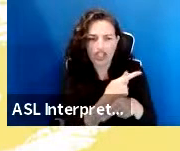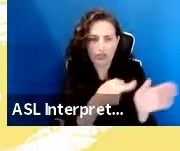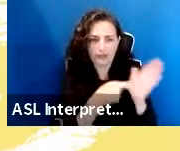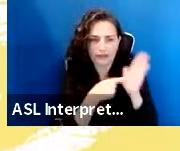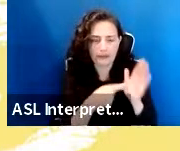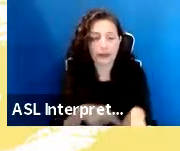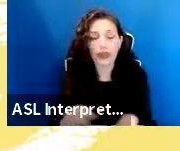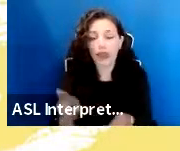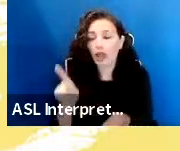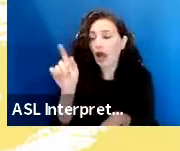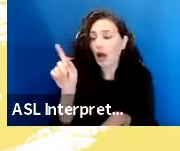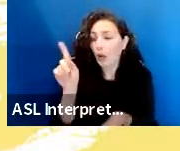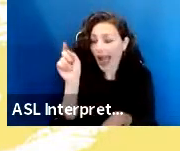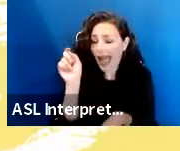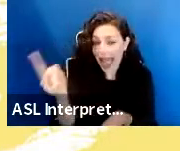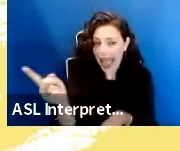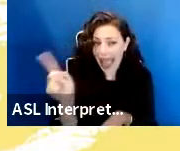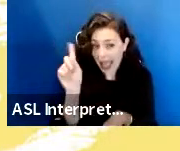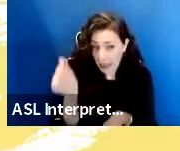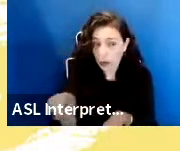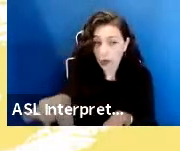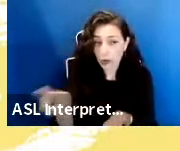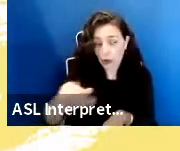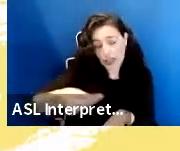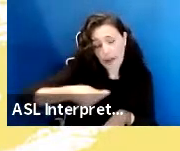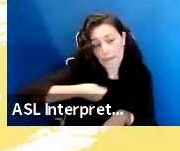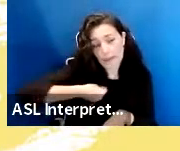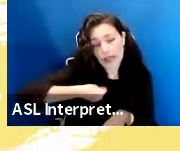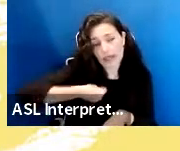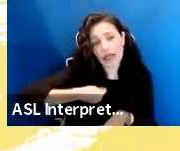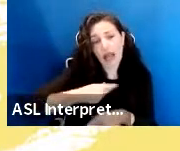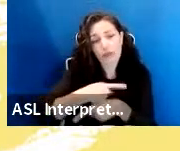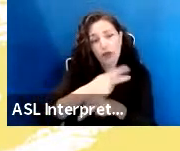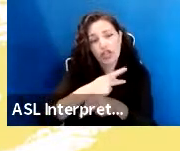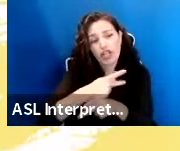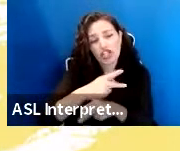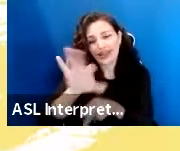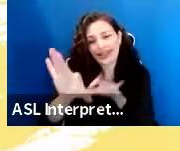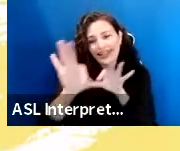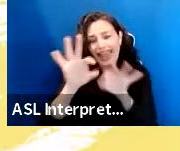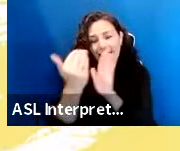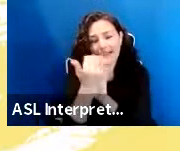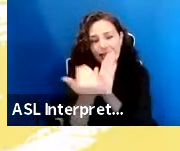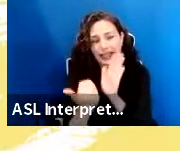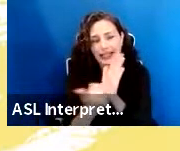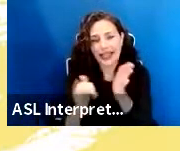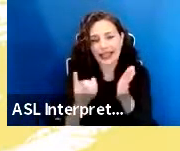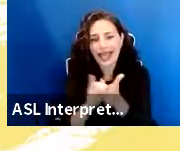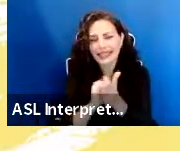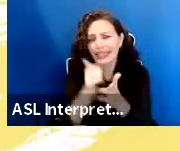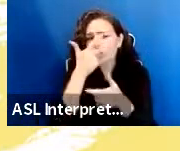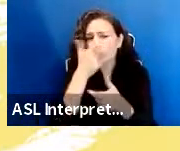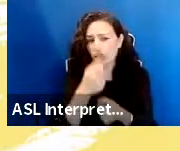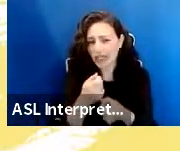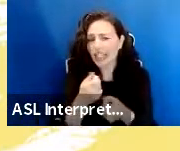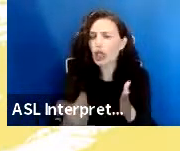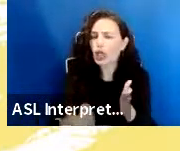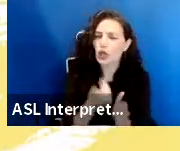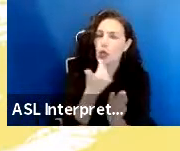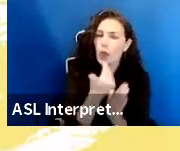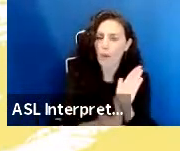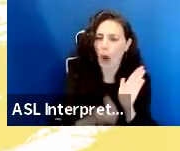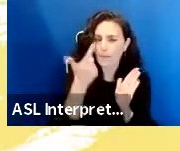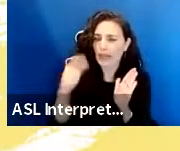asking you to submit a pre-production cast list. What's interesting and new about our new signatory application is that you can fill out